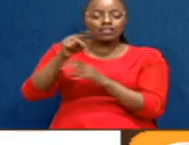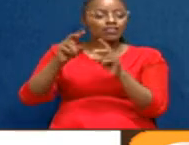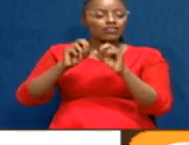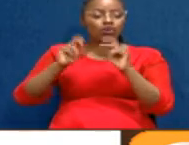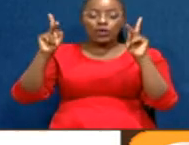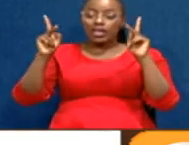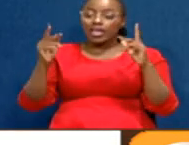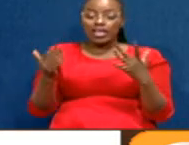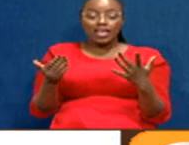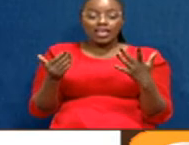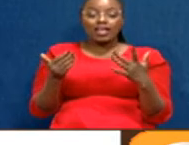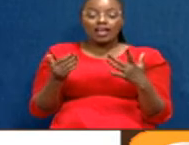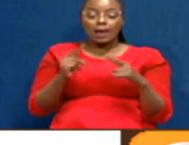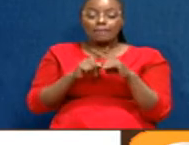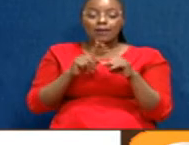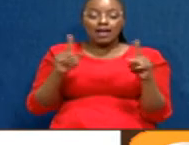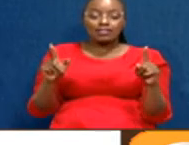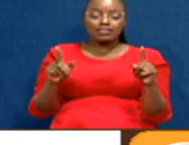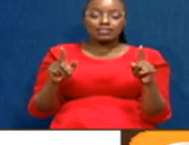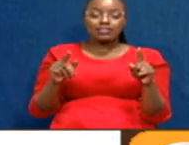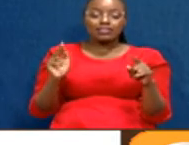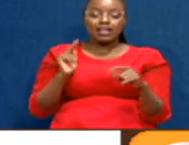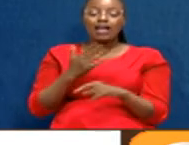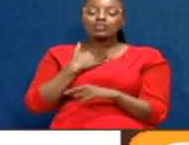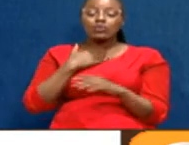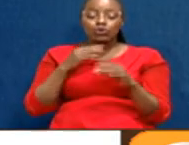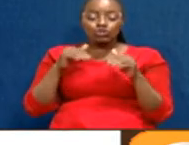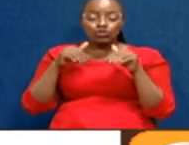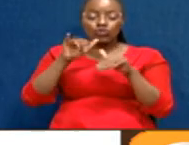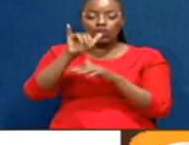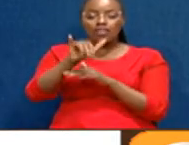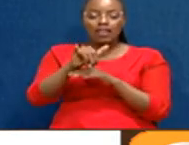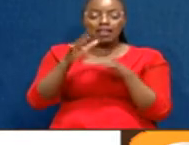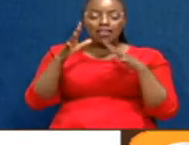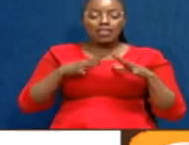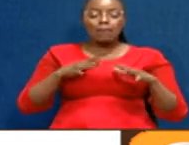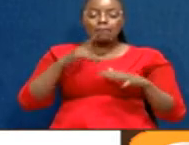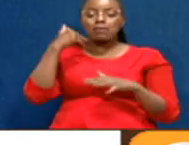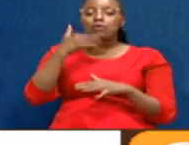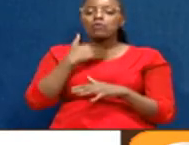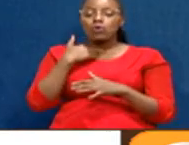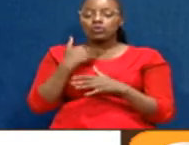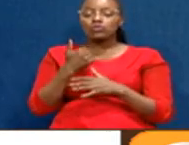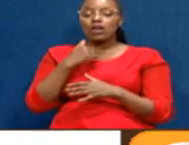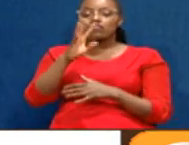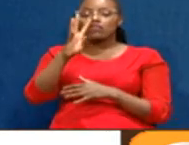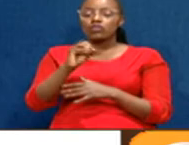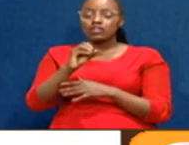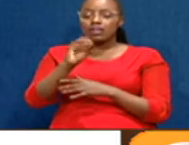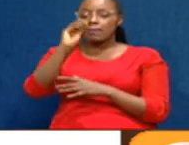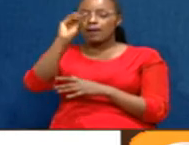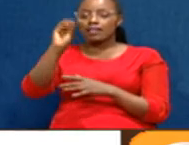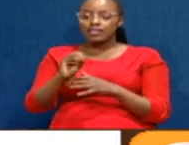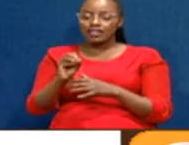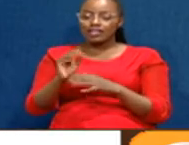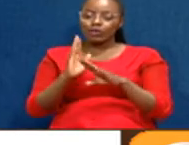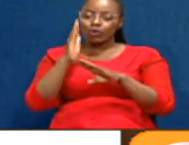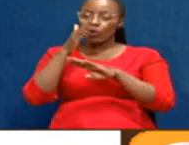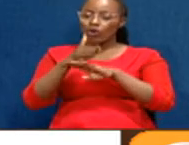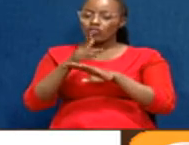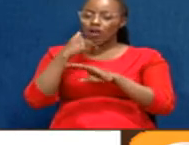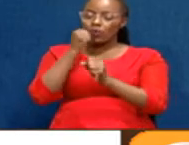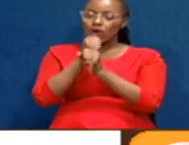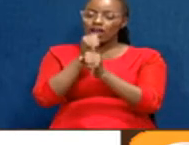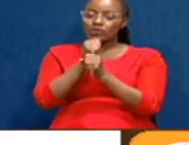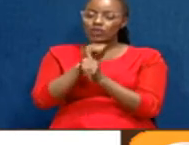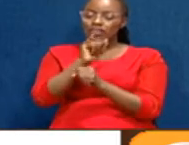funny. And is it where we want to go? Is it the kind of people that want to have 40% plus who are